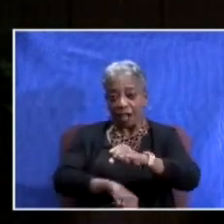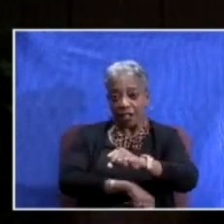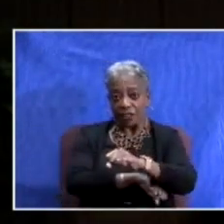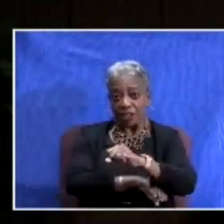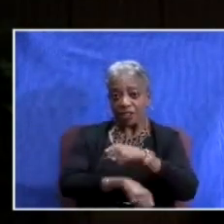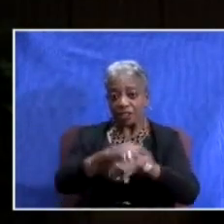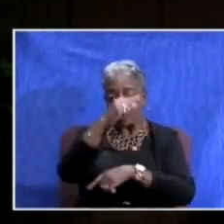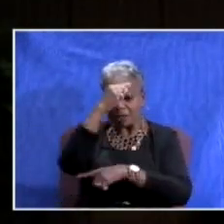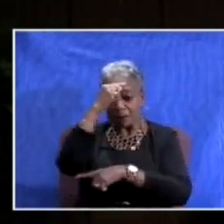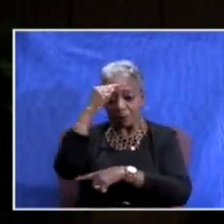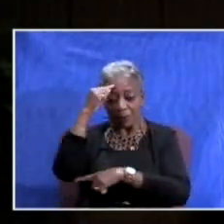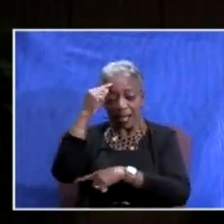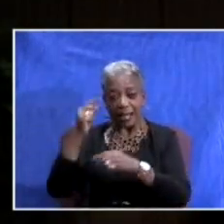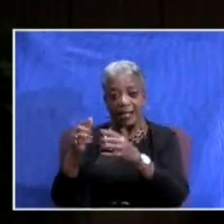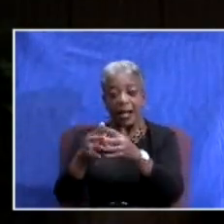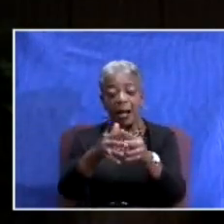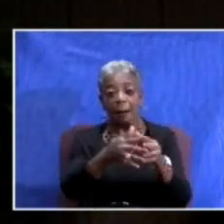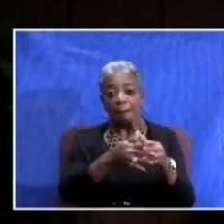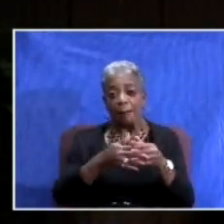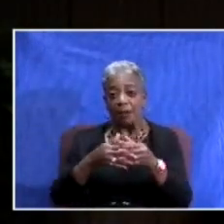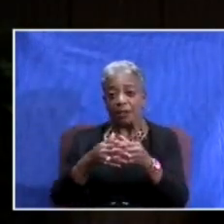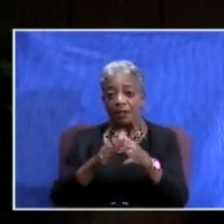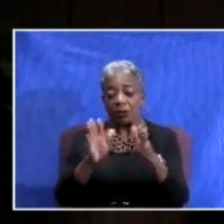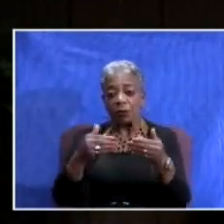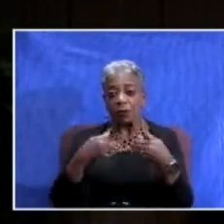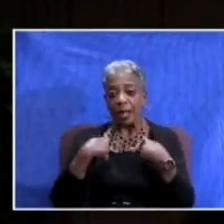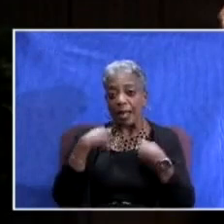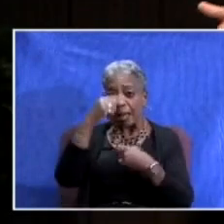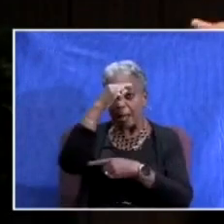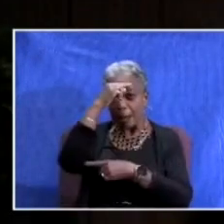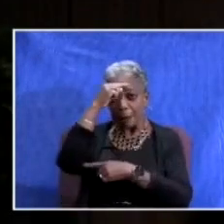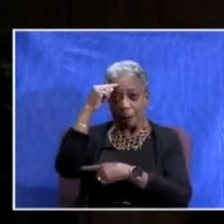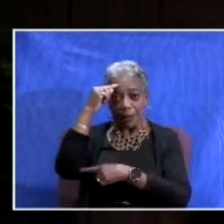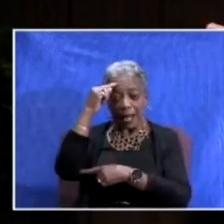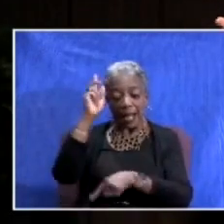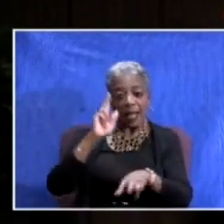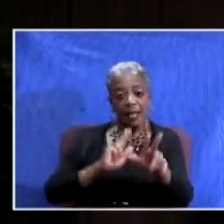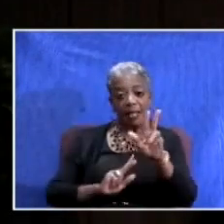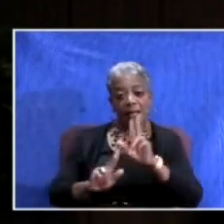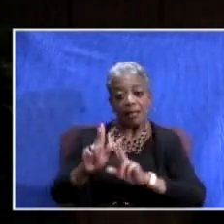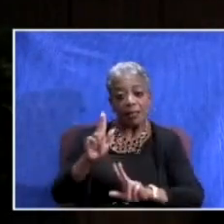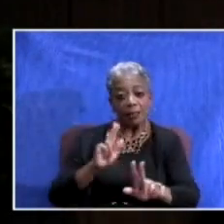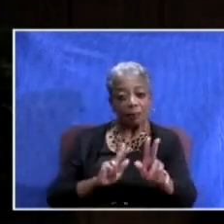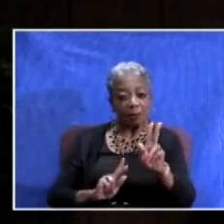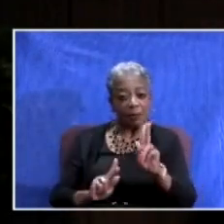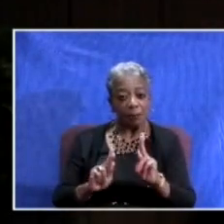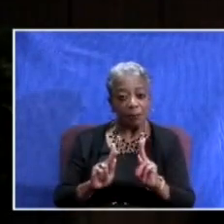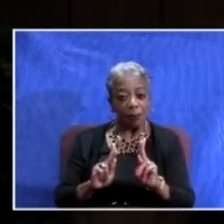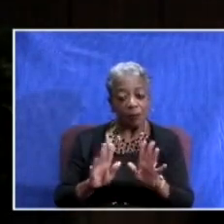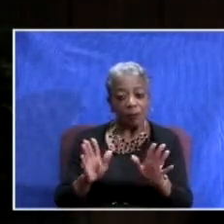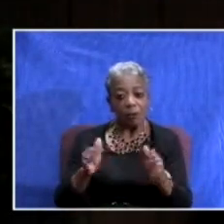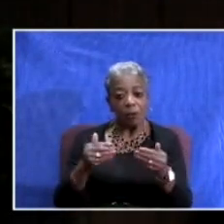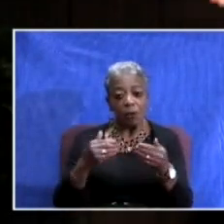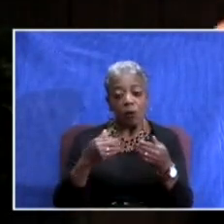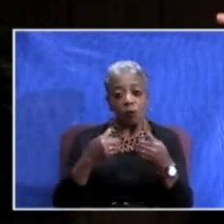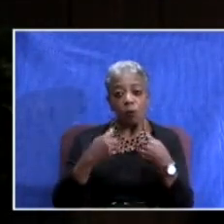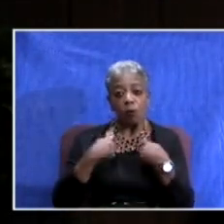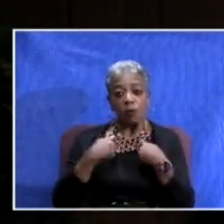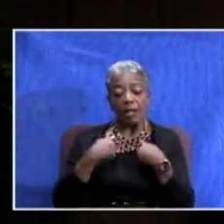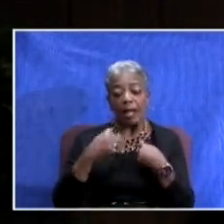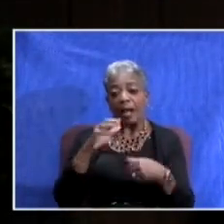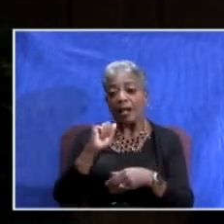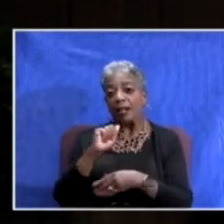slavery, indigenous black people who trace their lineage back to slavery. I trace my lineage back to